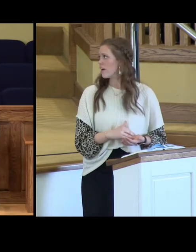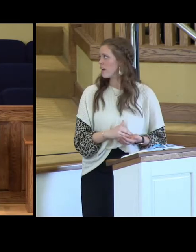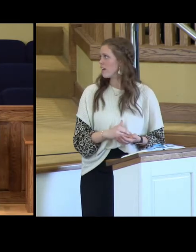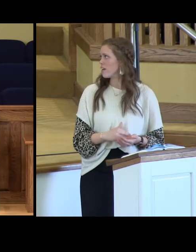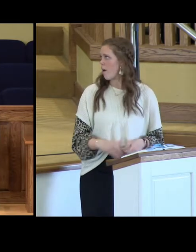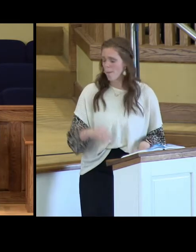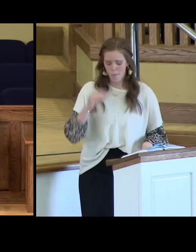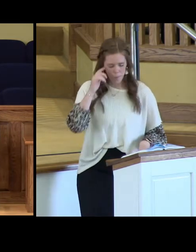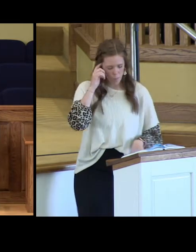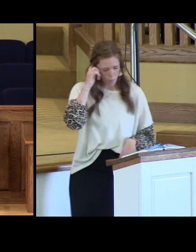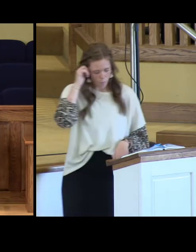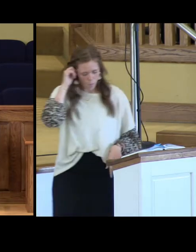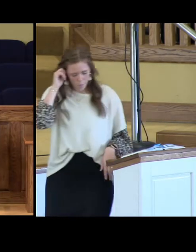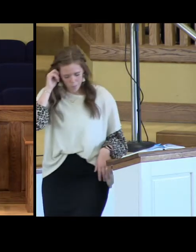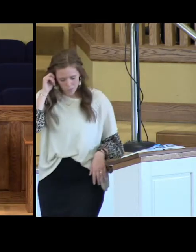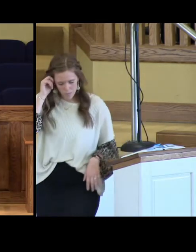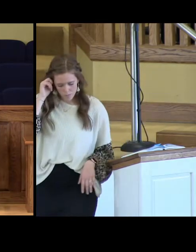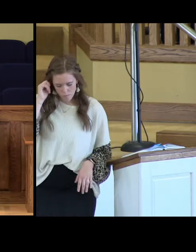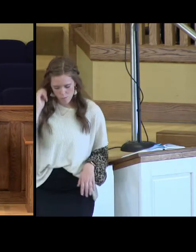again.